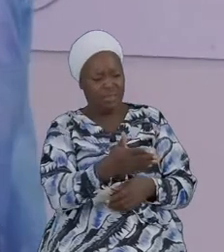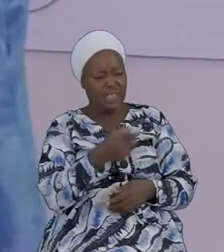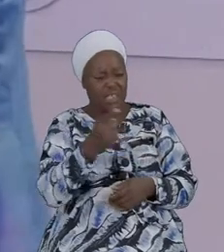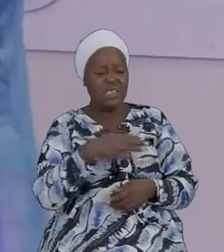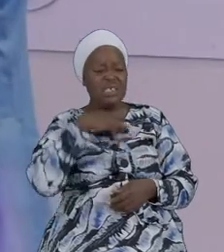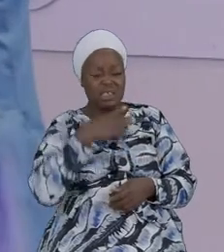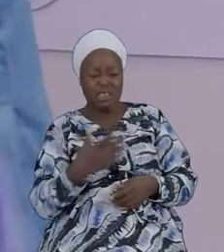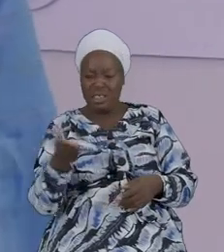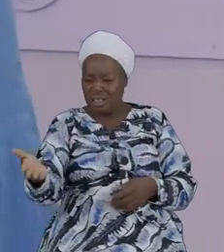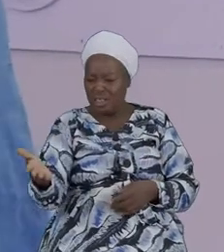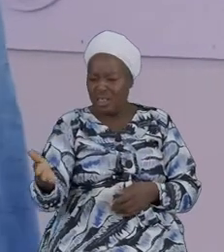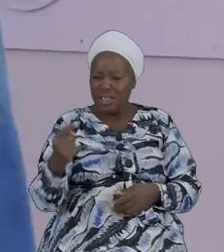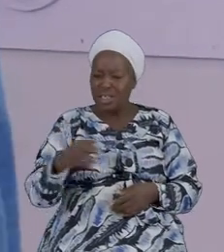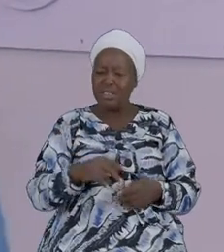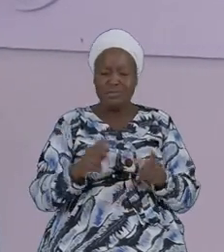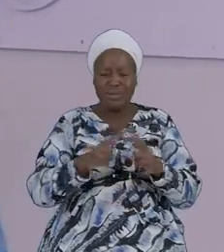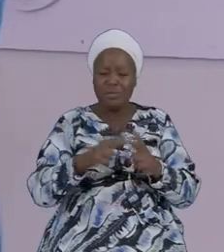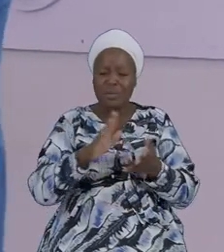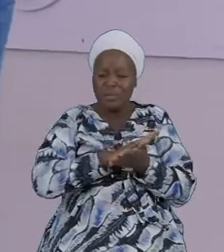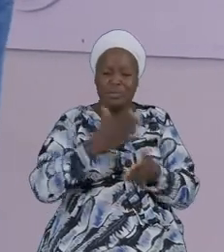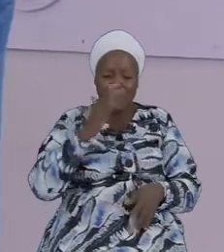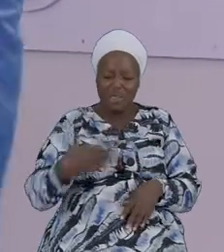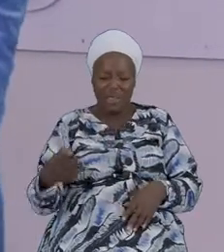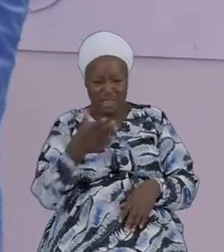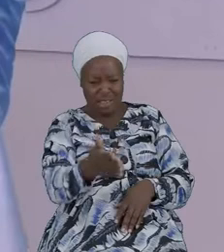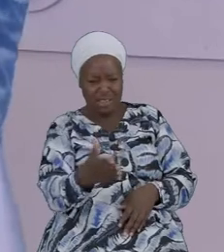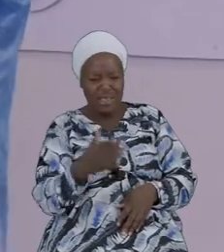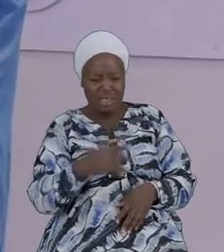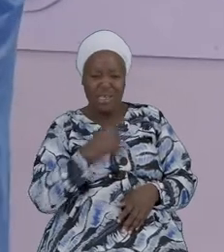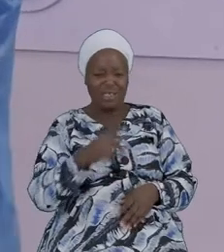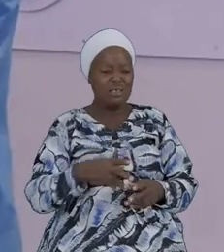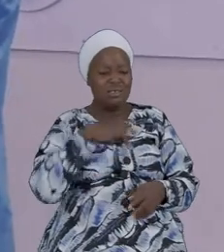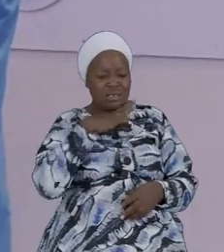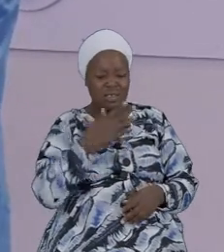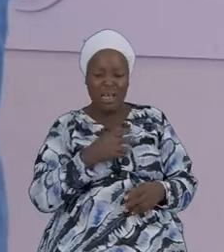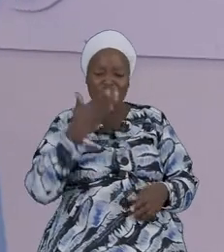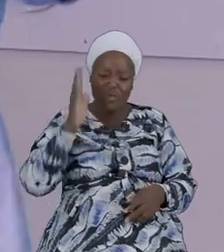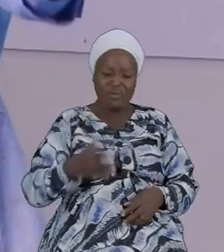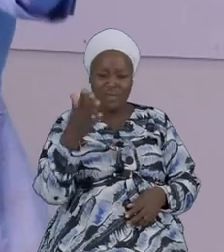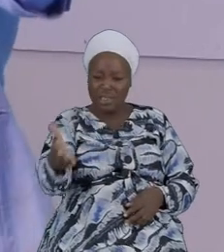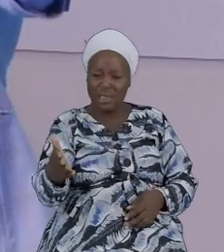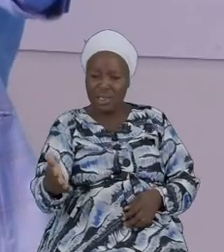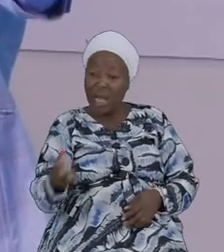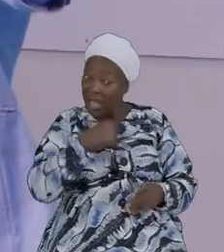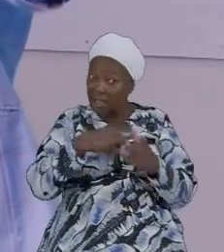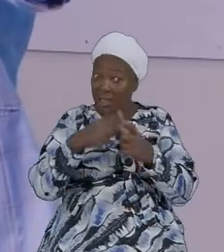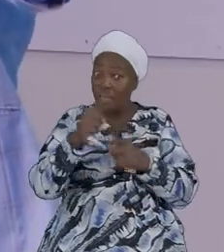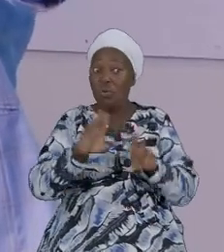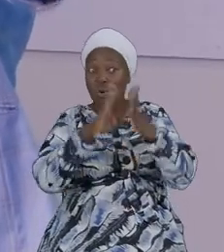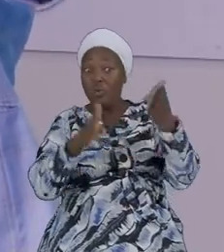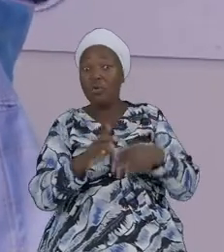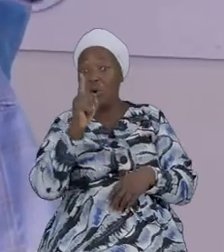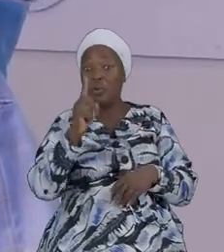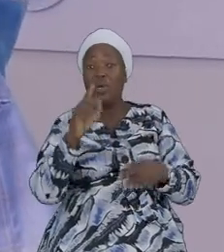spot here. There's uncleanness here. There's defilement here. There is evil there. And then you open